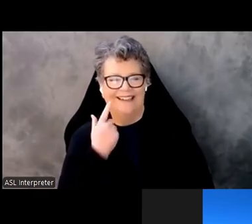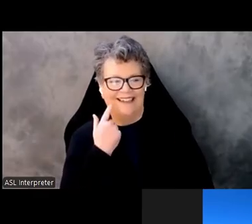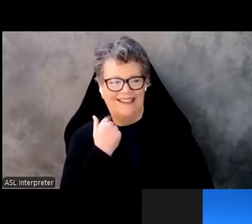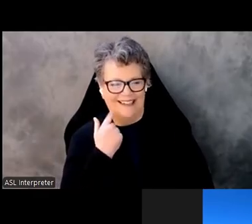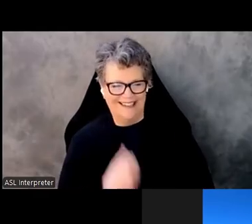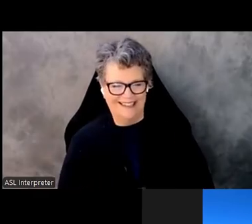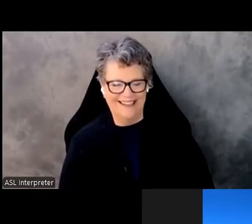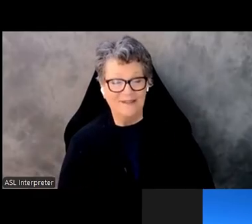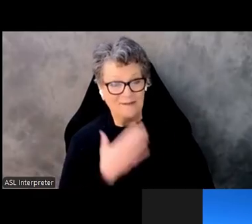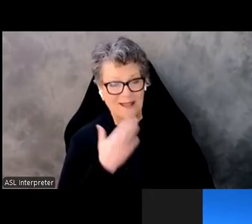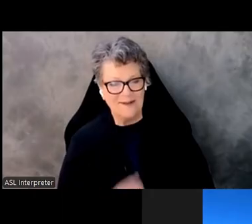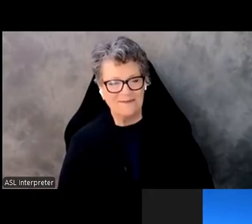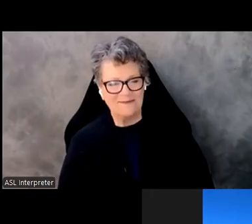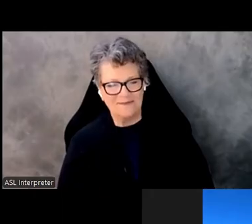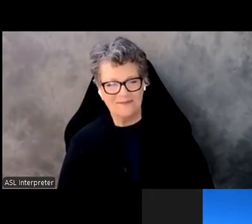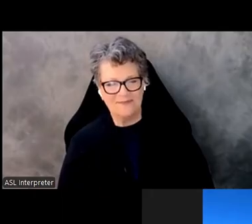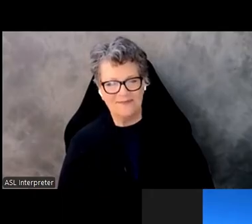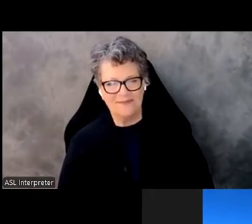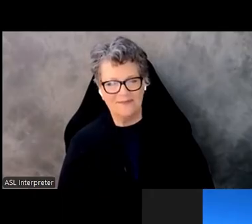Thank you.